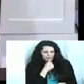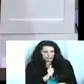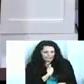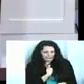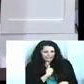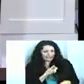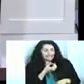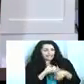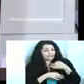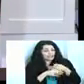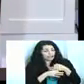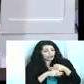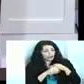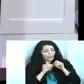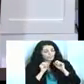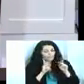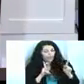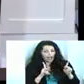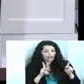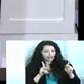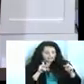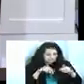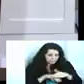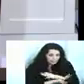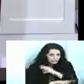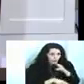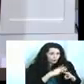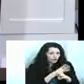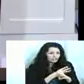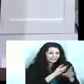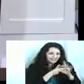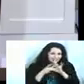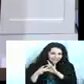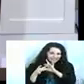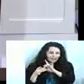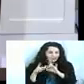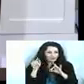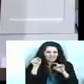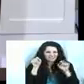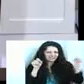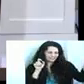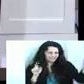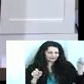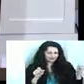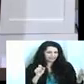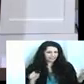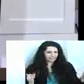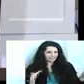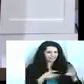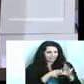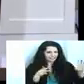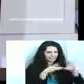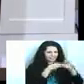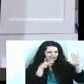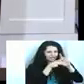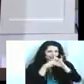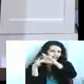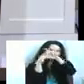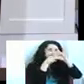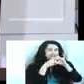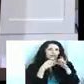back out into the world and connect the dots one with the other? To connect it in such a way that it makes